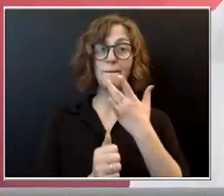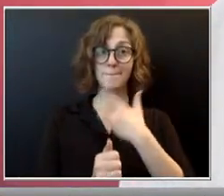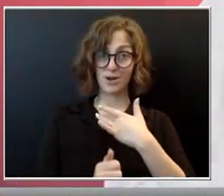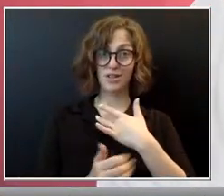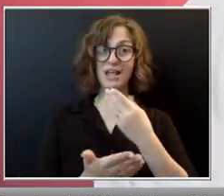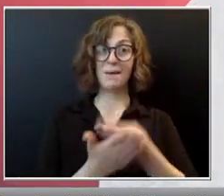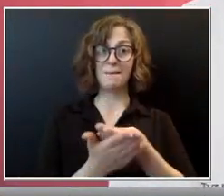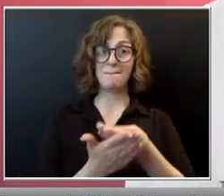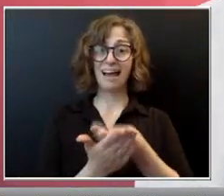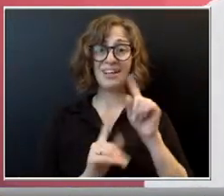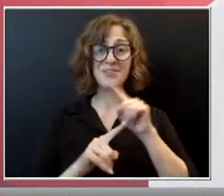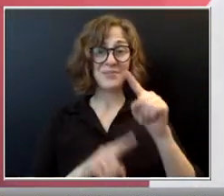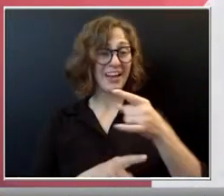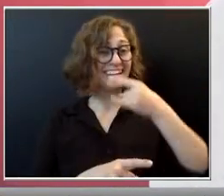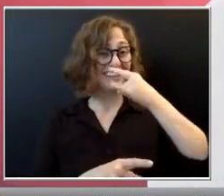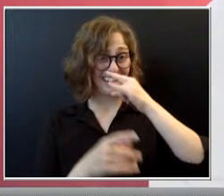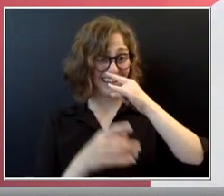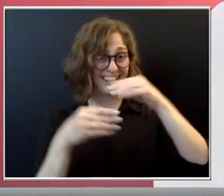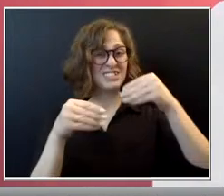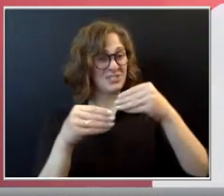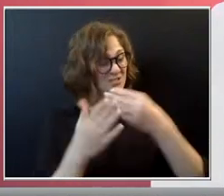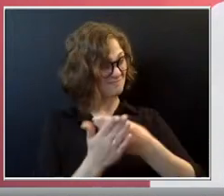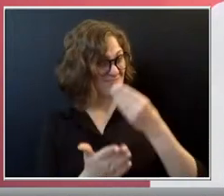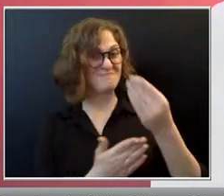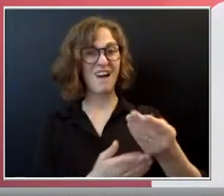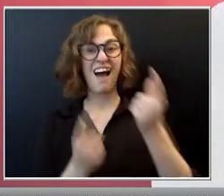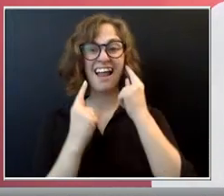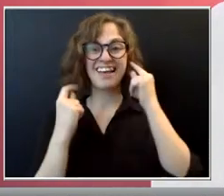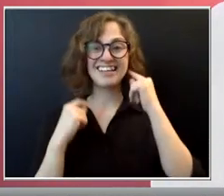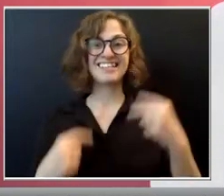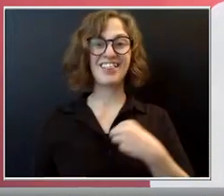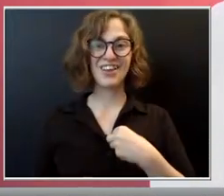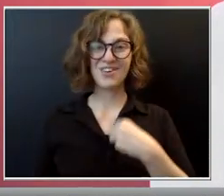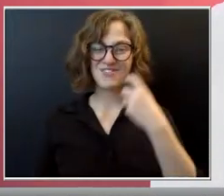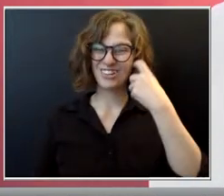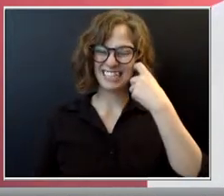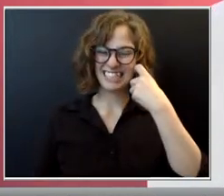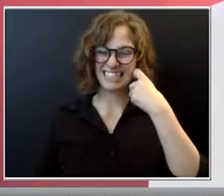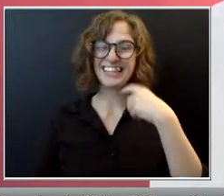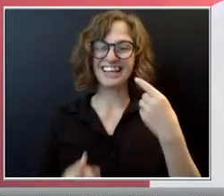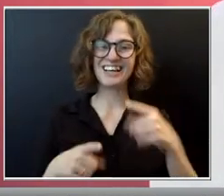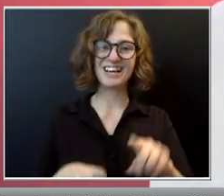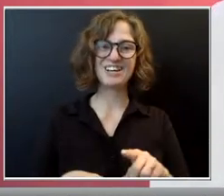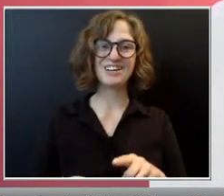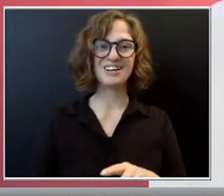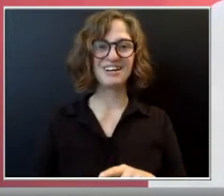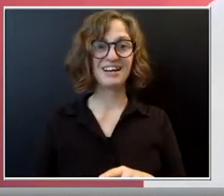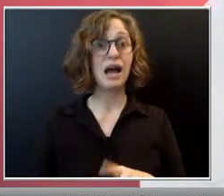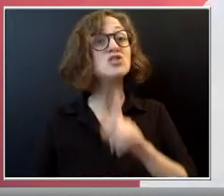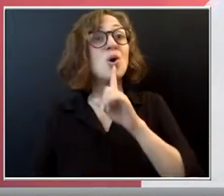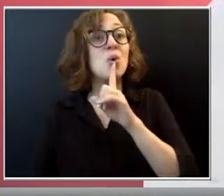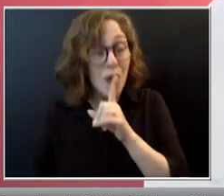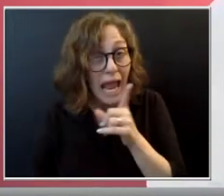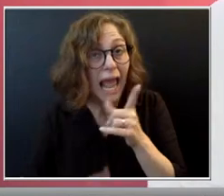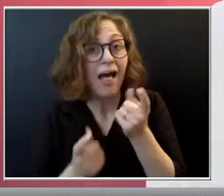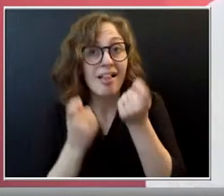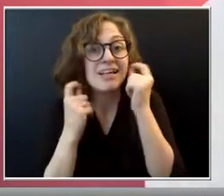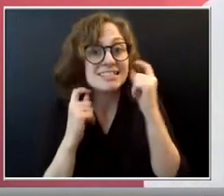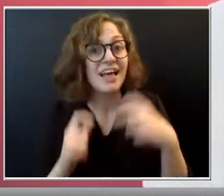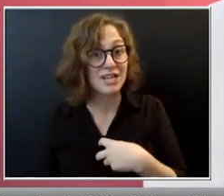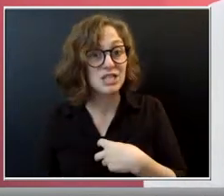store. Really? Just happened, yeah. That's awesome. Yes. It's a real stethoscope, just so everybody